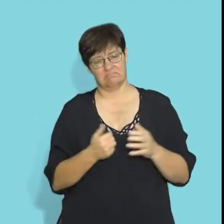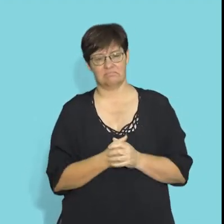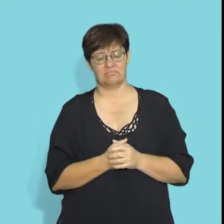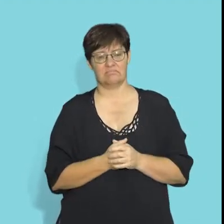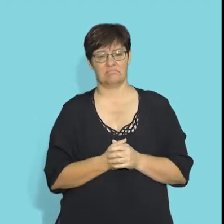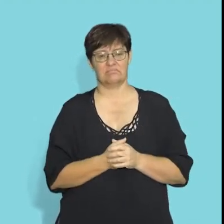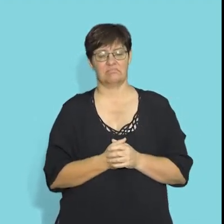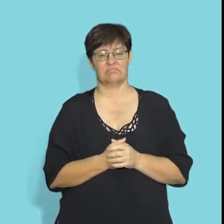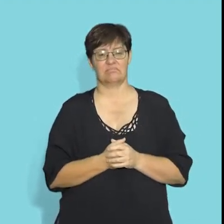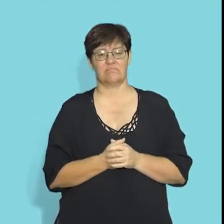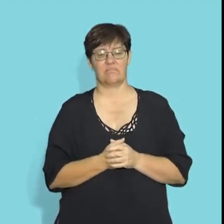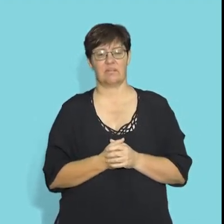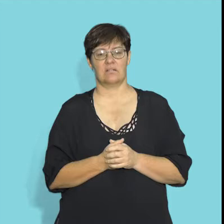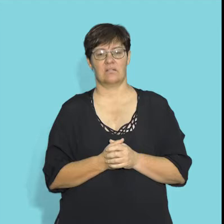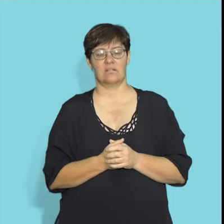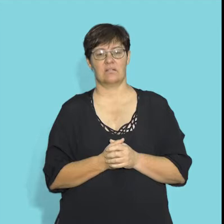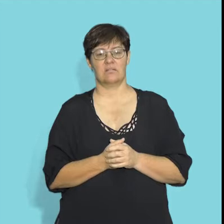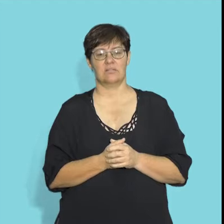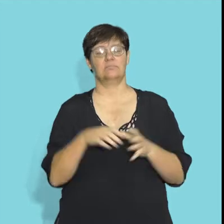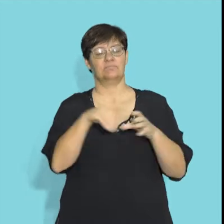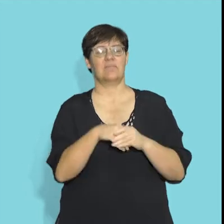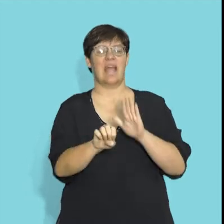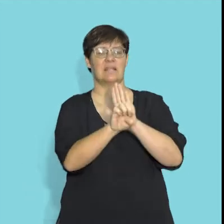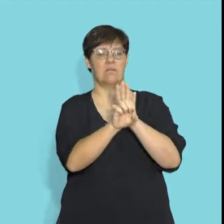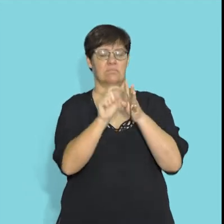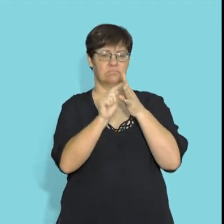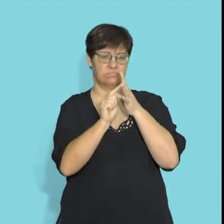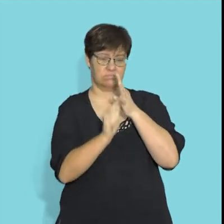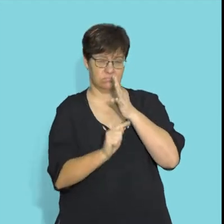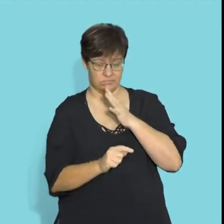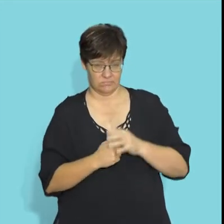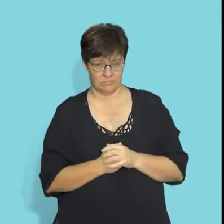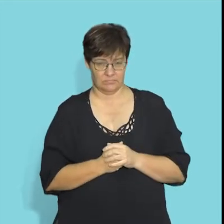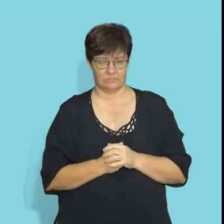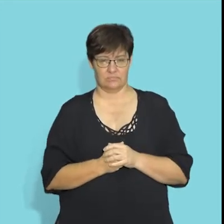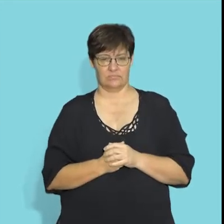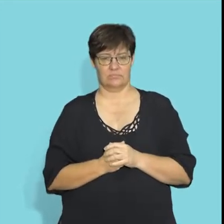Yeah, awesome. So let's jump into some examples.